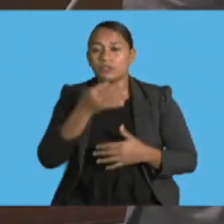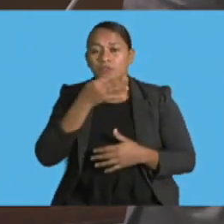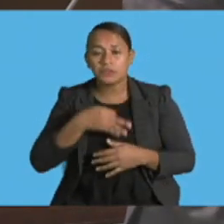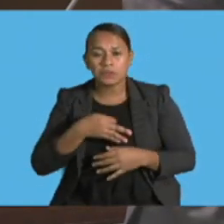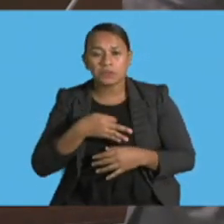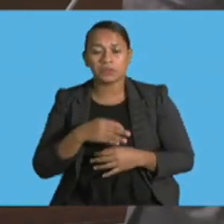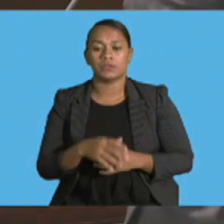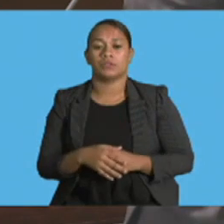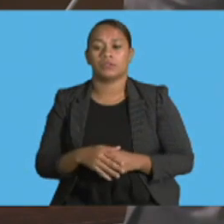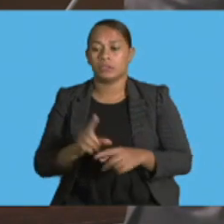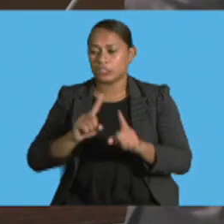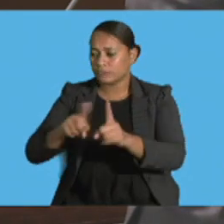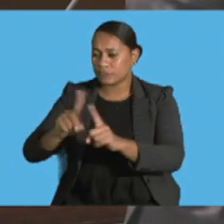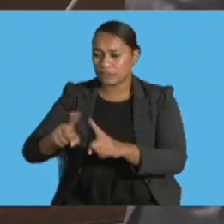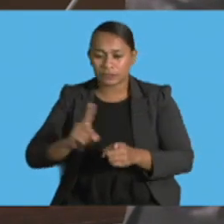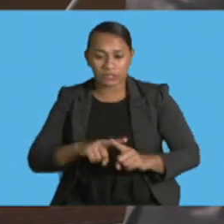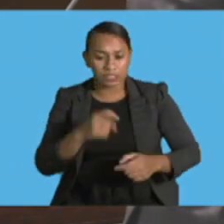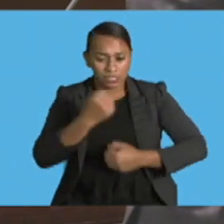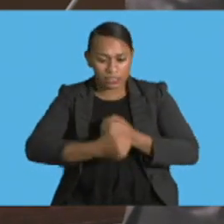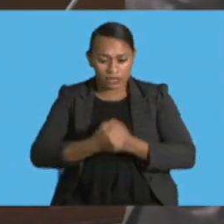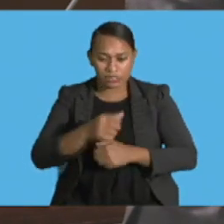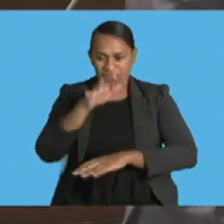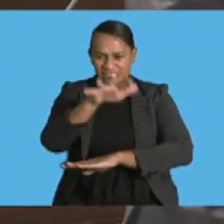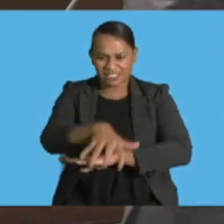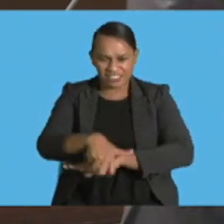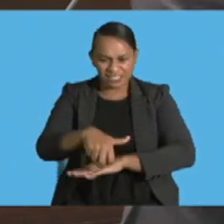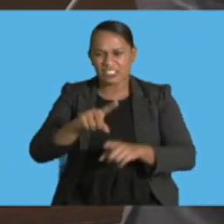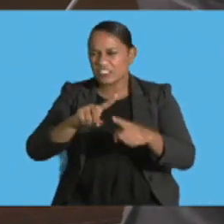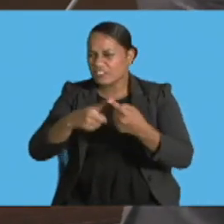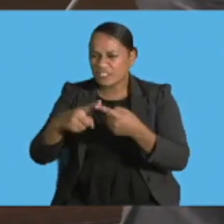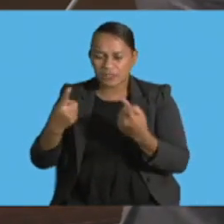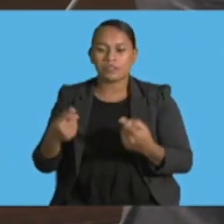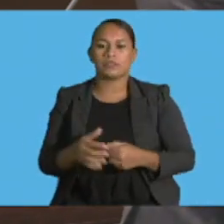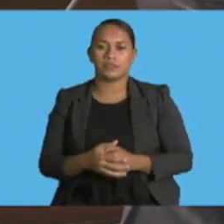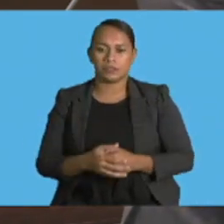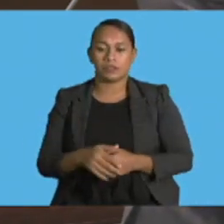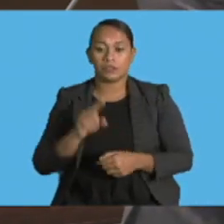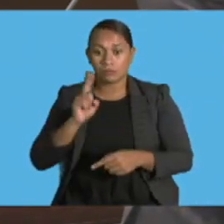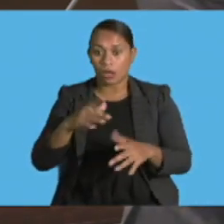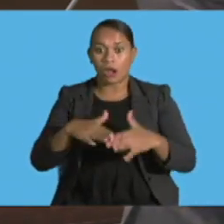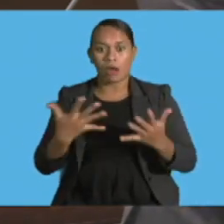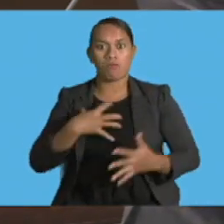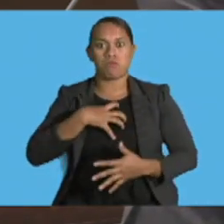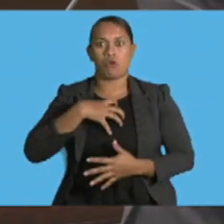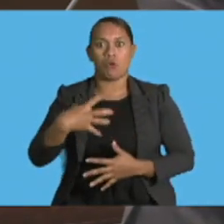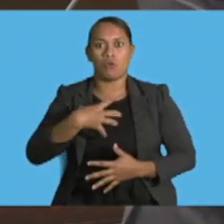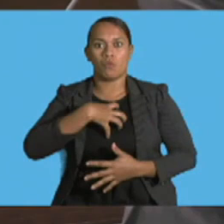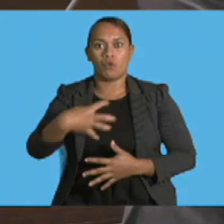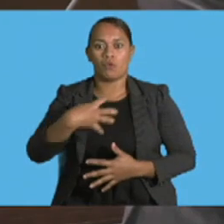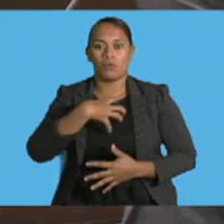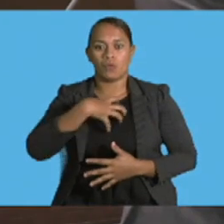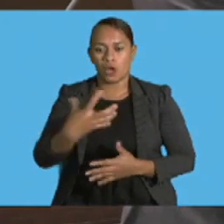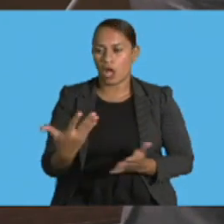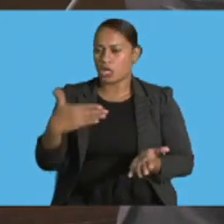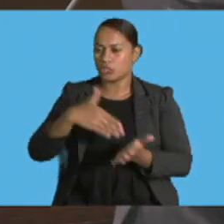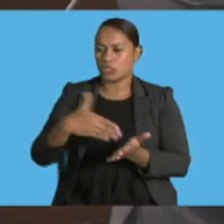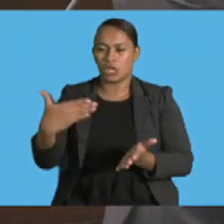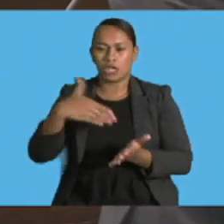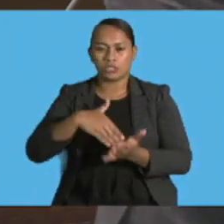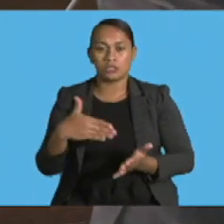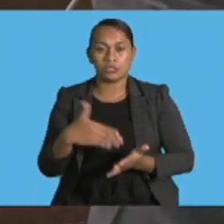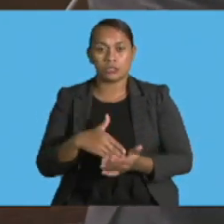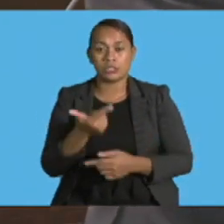mechanical harvesters, but today, Mr. Speaker, that number has more than quadrupled. There are now